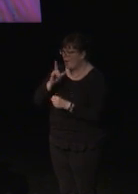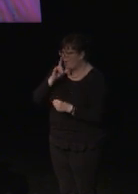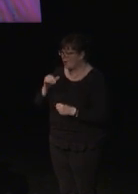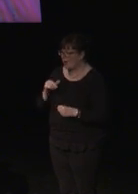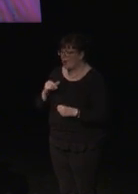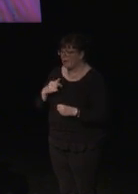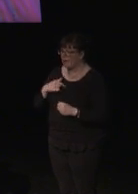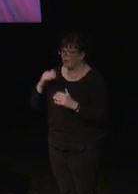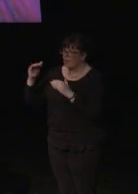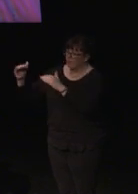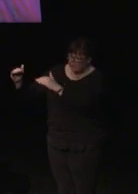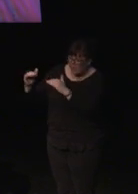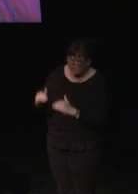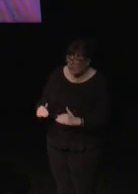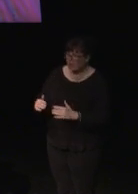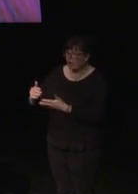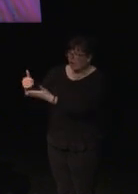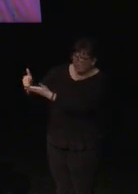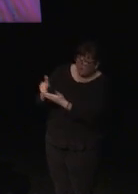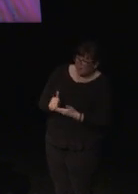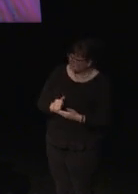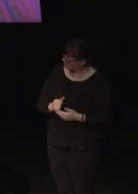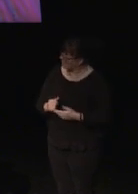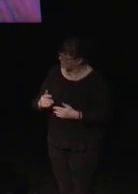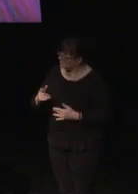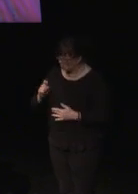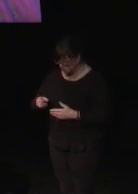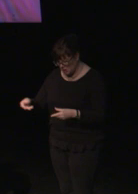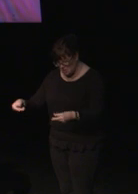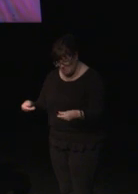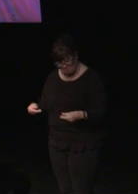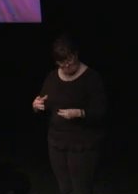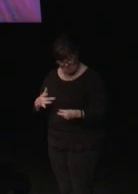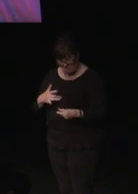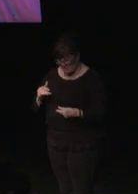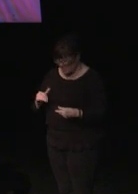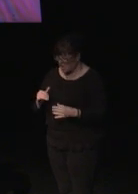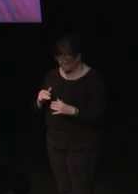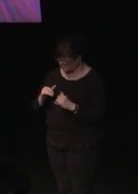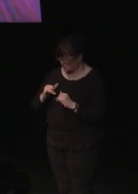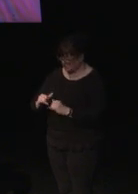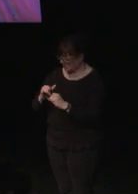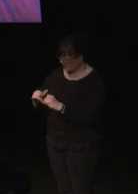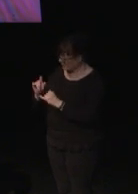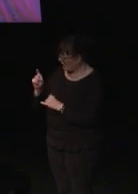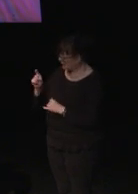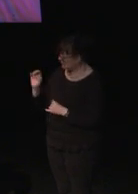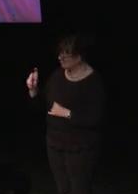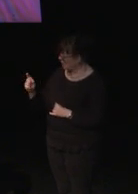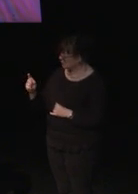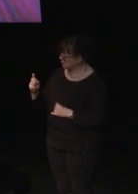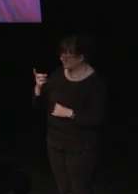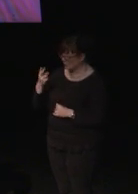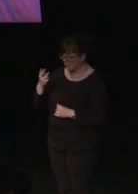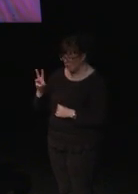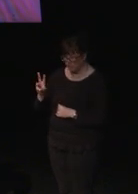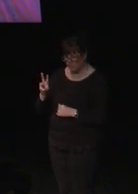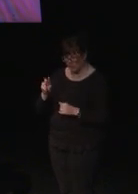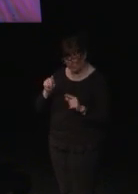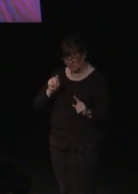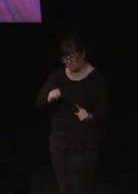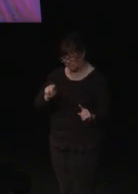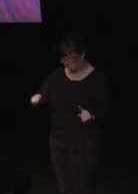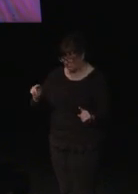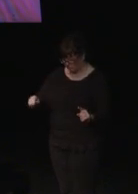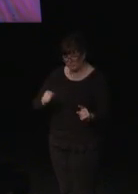by using it. It was really important that this felt like a member of the Xbox hardware family. And that was